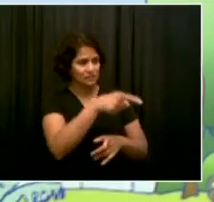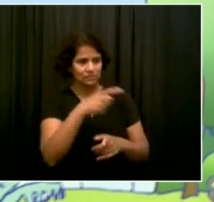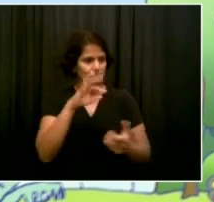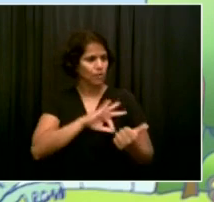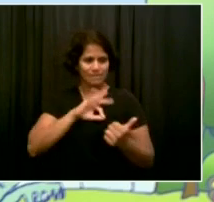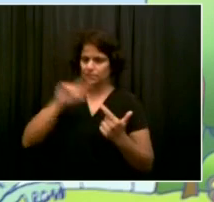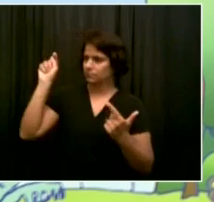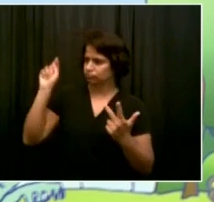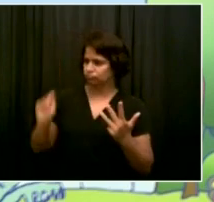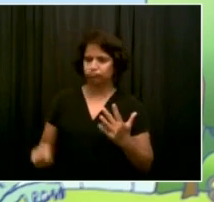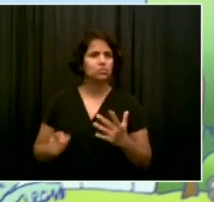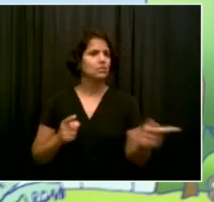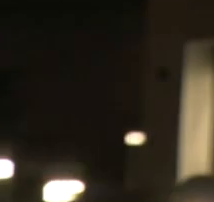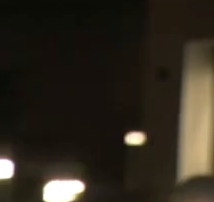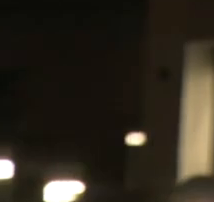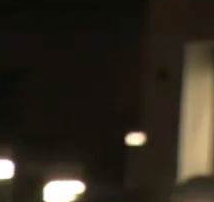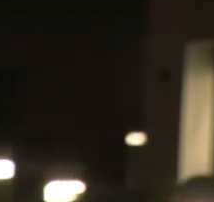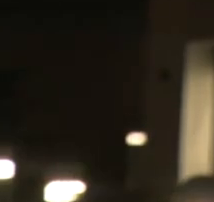for vaccinated people.